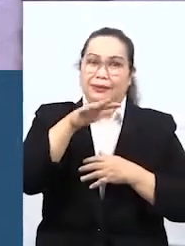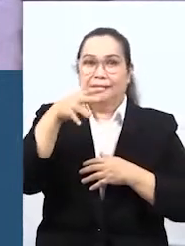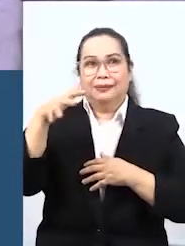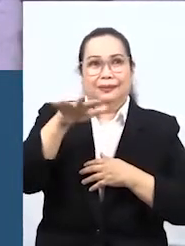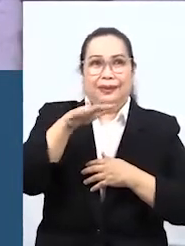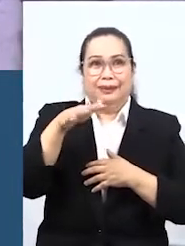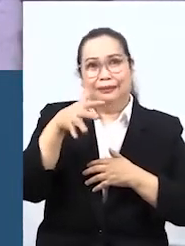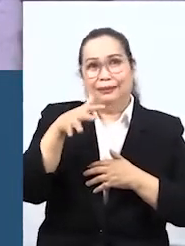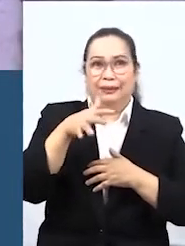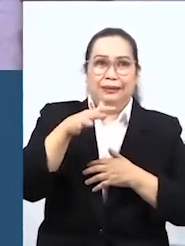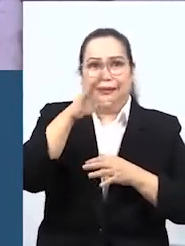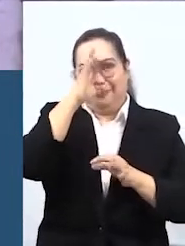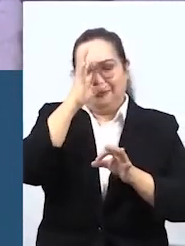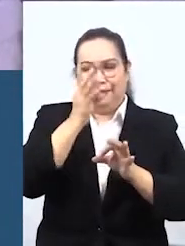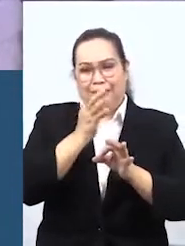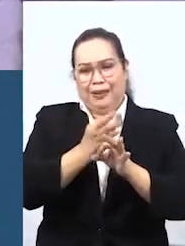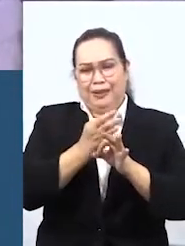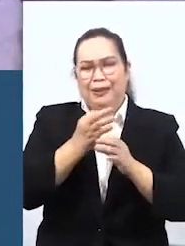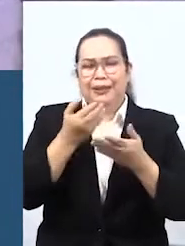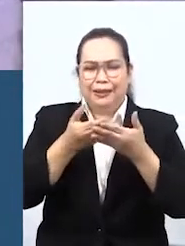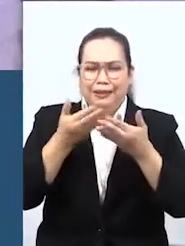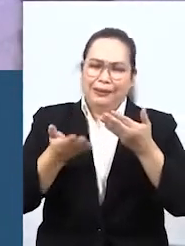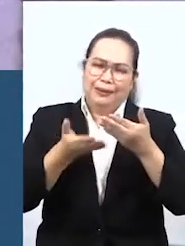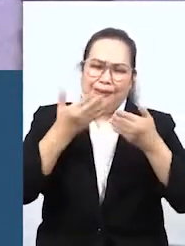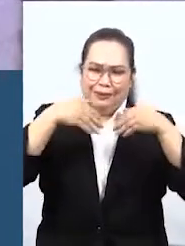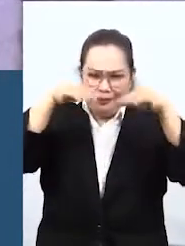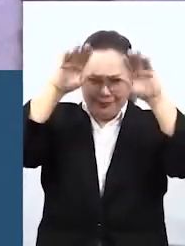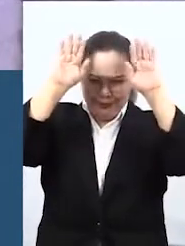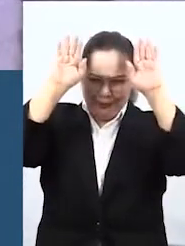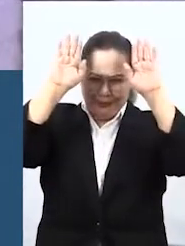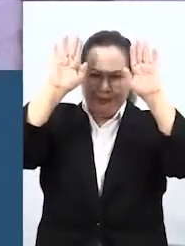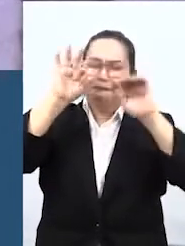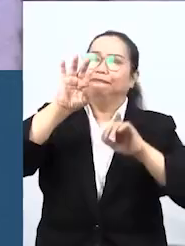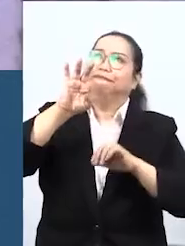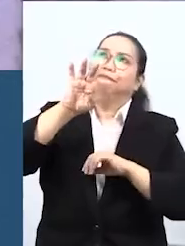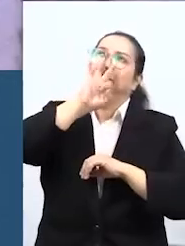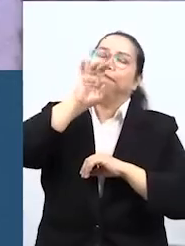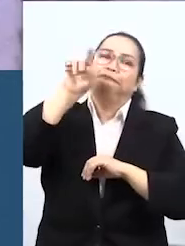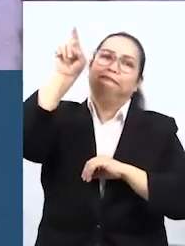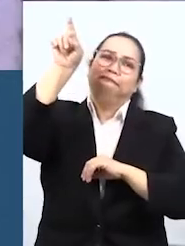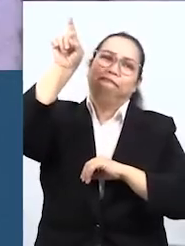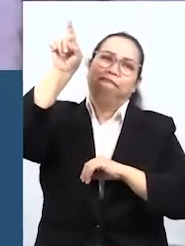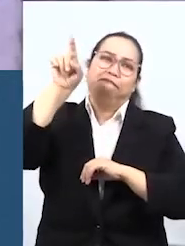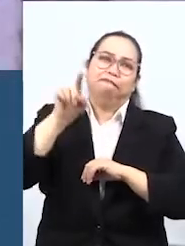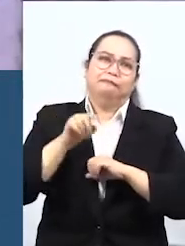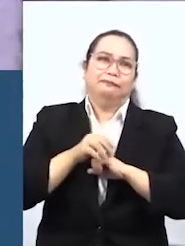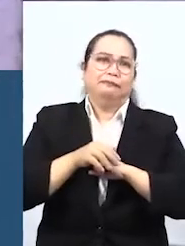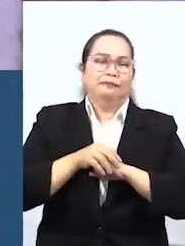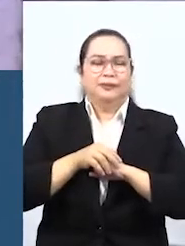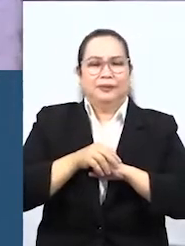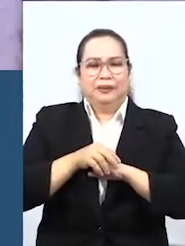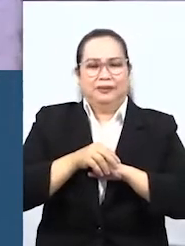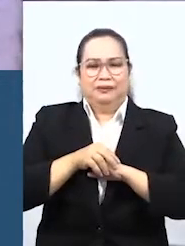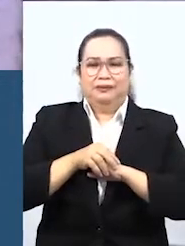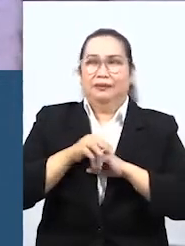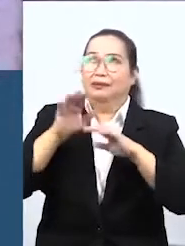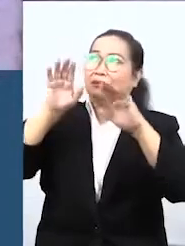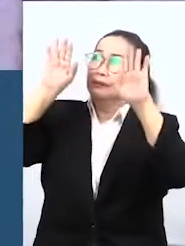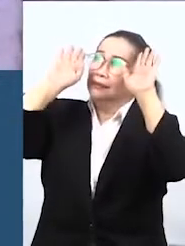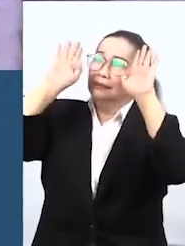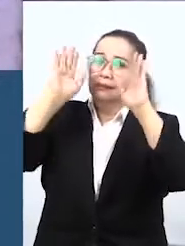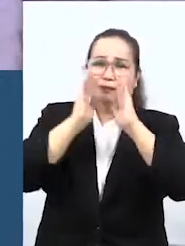faith ang dali h sumuko at magtampo sa Diyos even giving up on